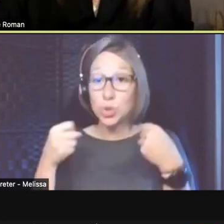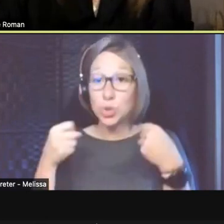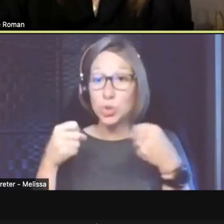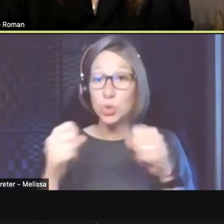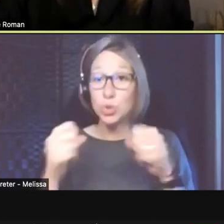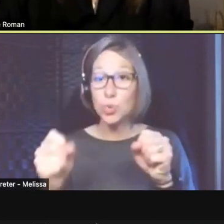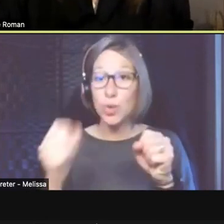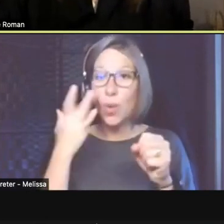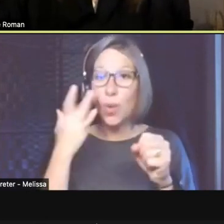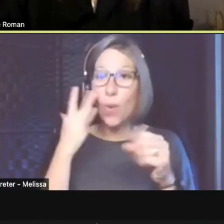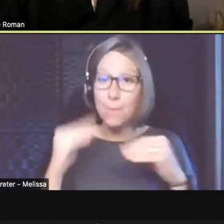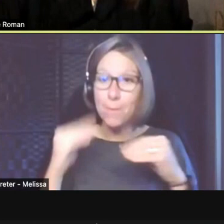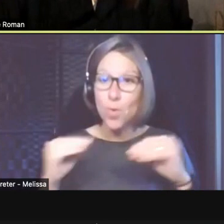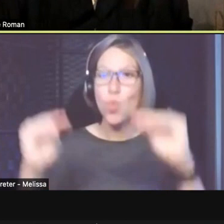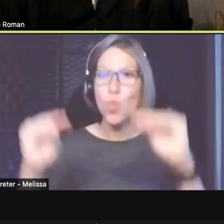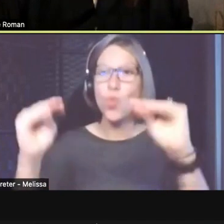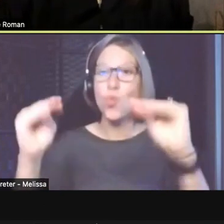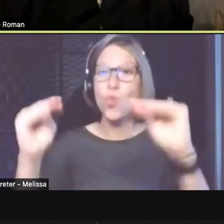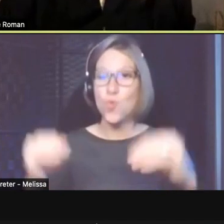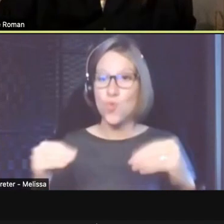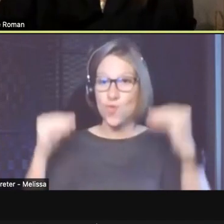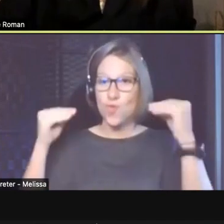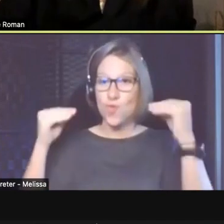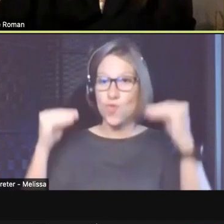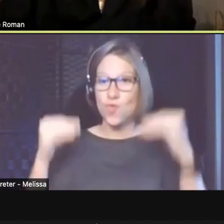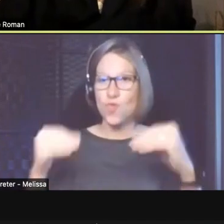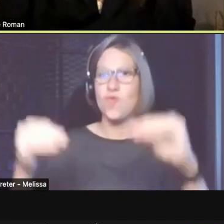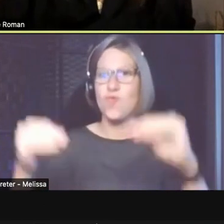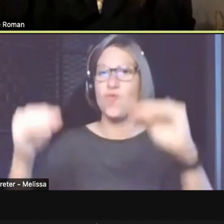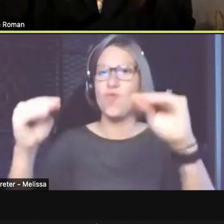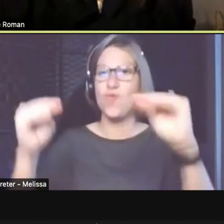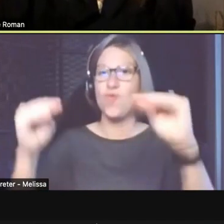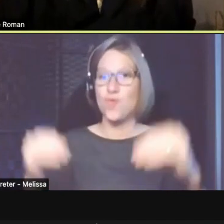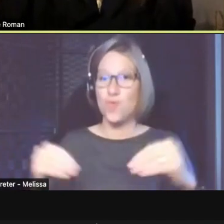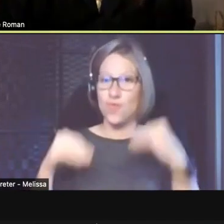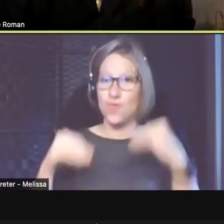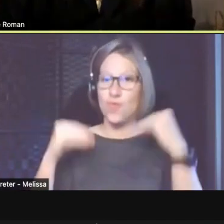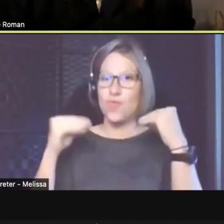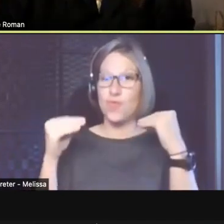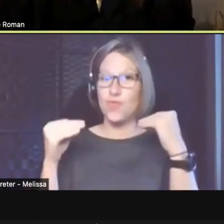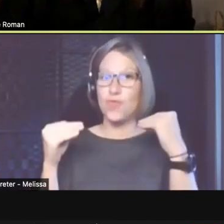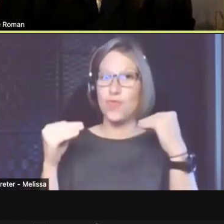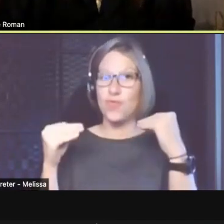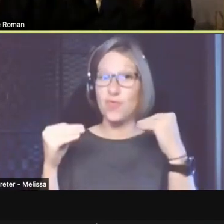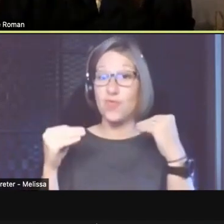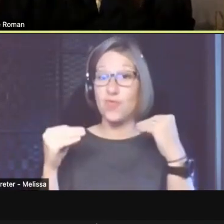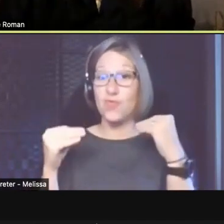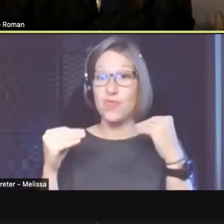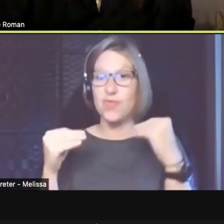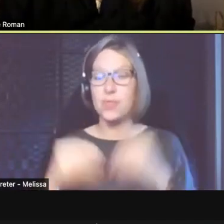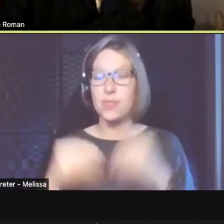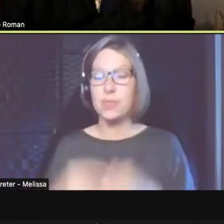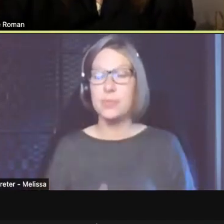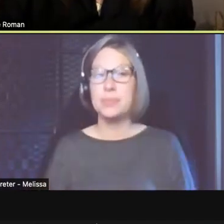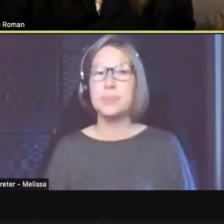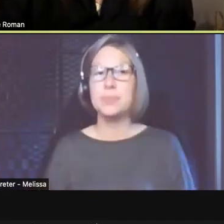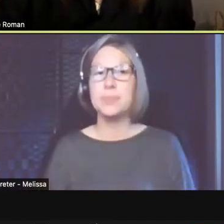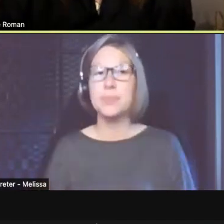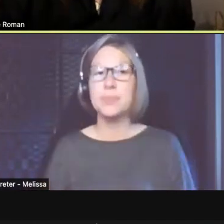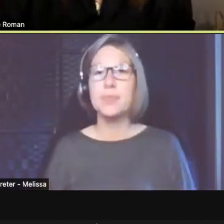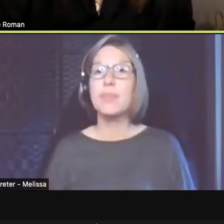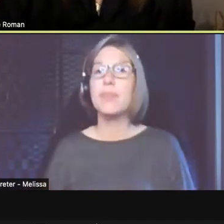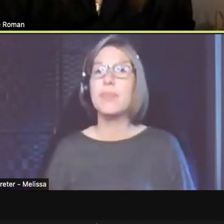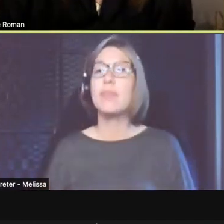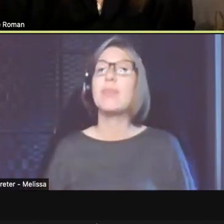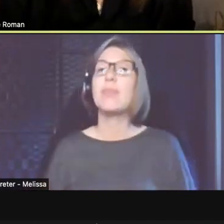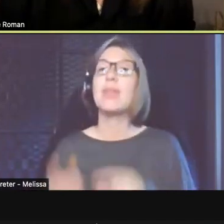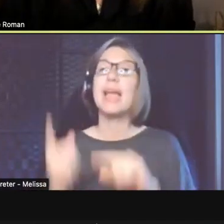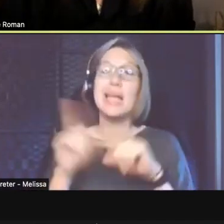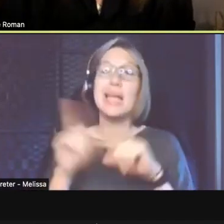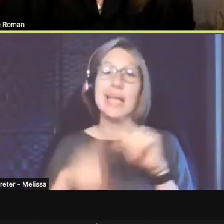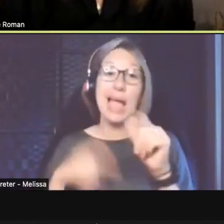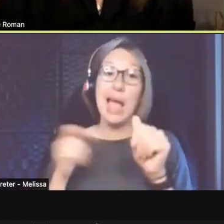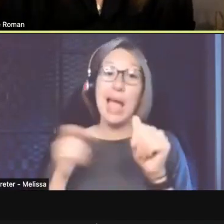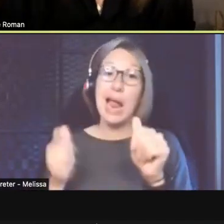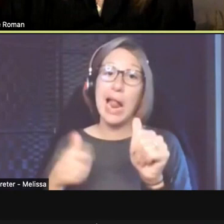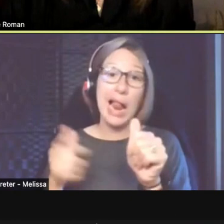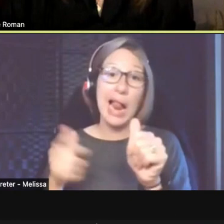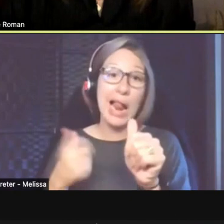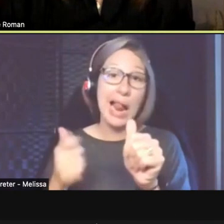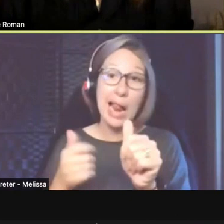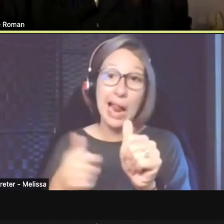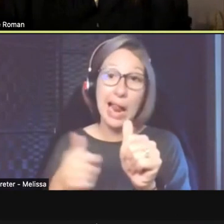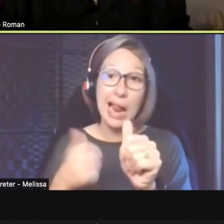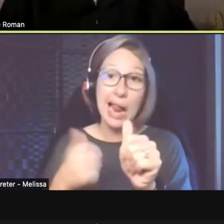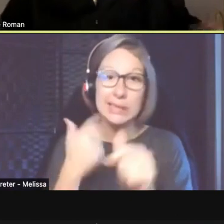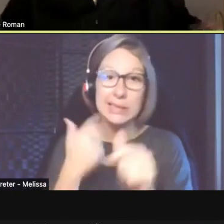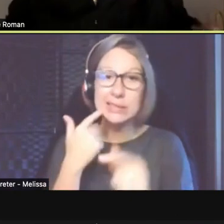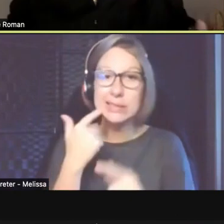finds the swings because they're at least not so novel, right? He can't keep up with his sister because of distance